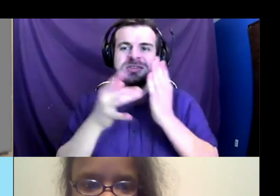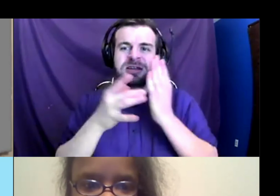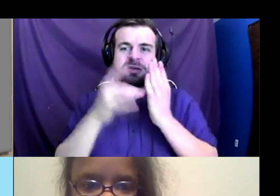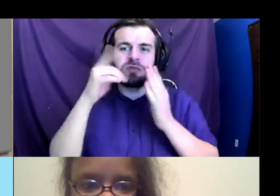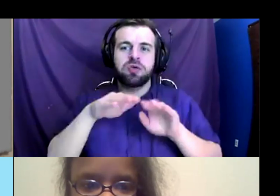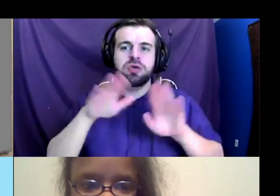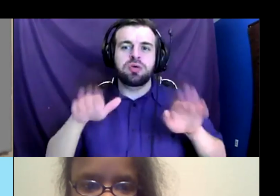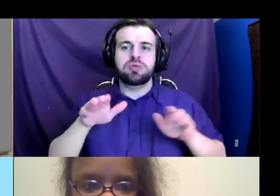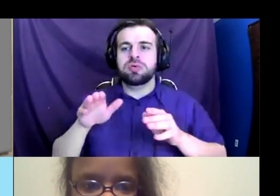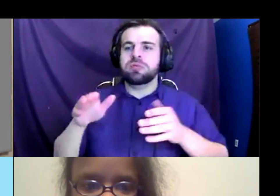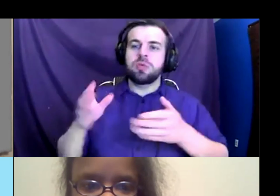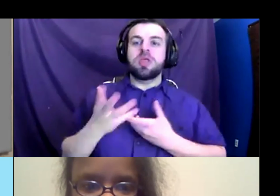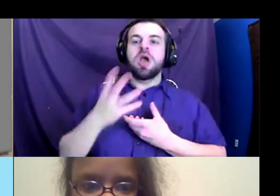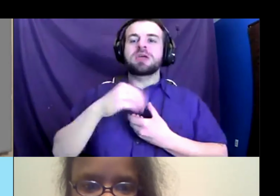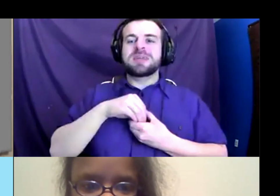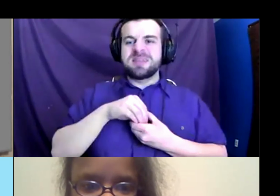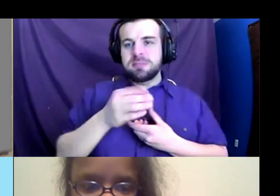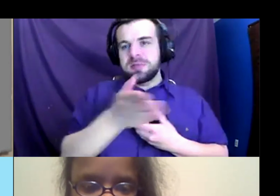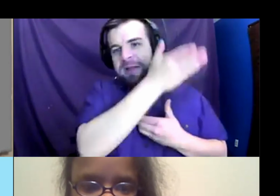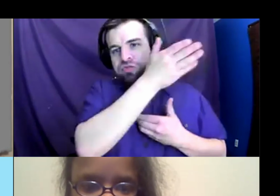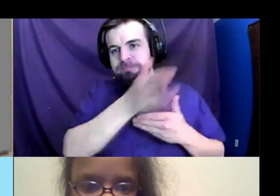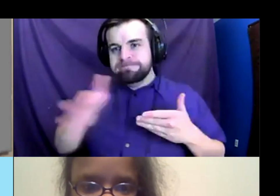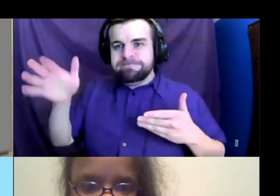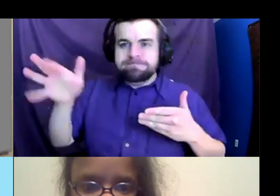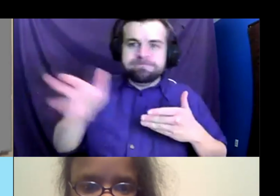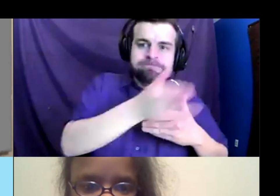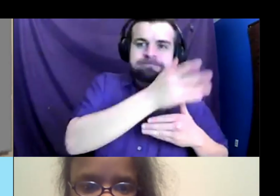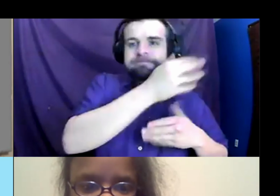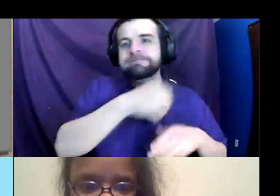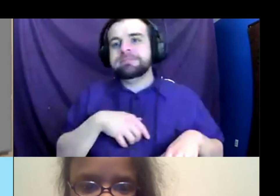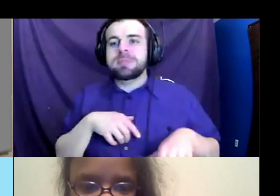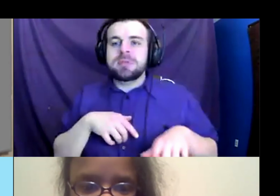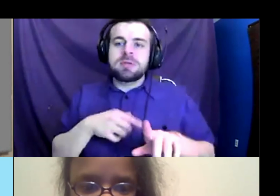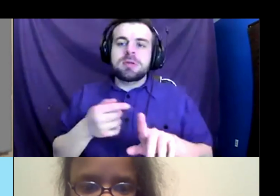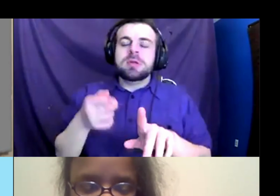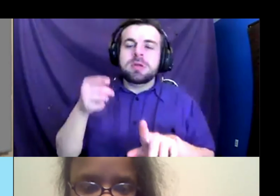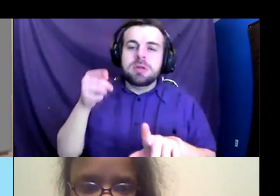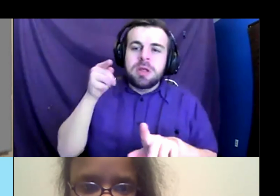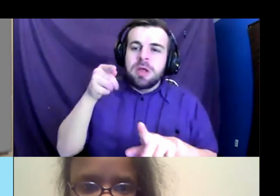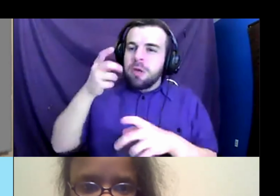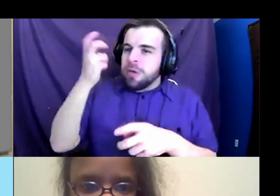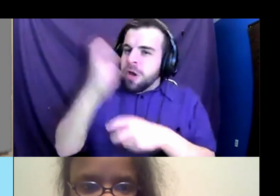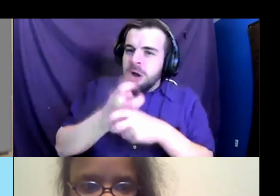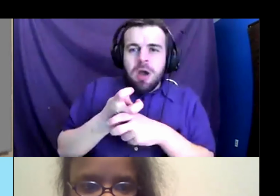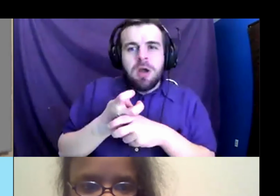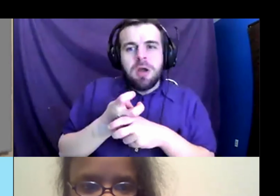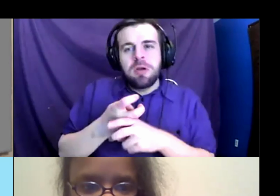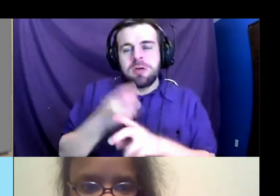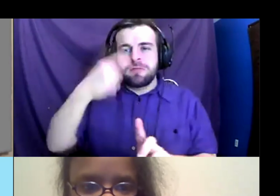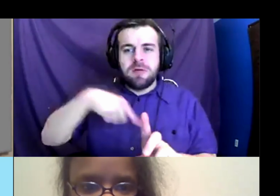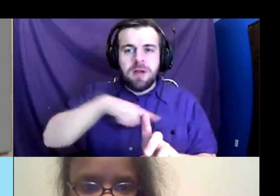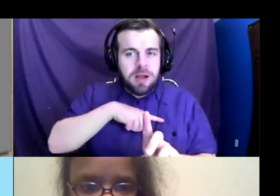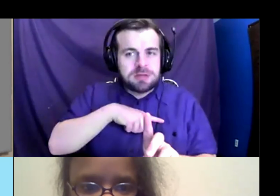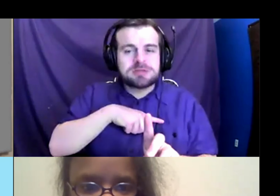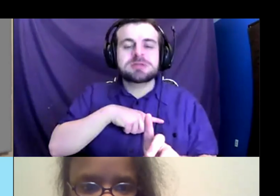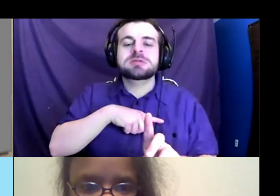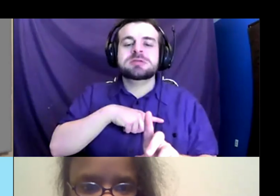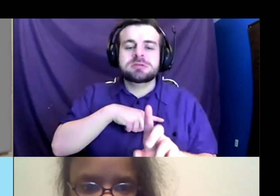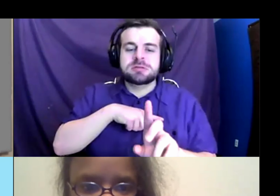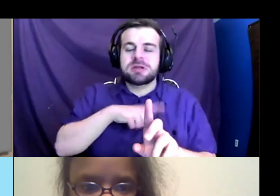spectrum. So this one was a little bit hard for us. It's a very, very broad